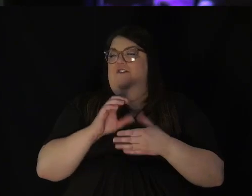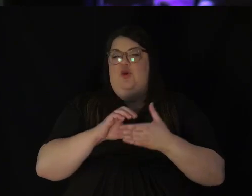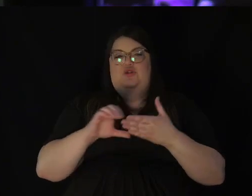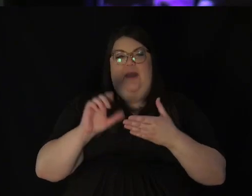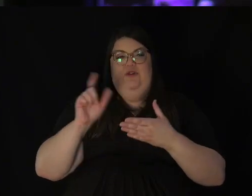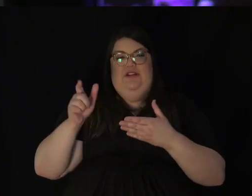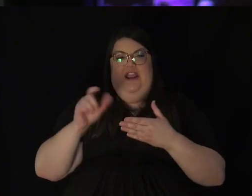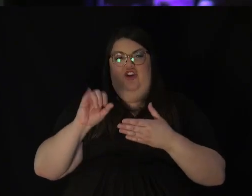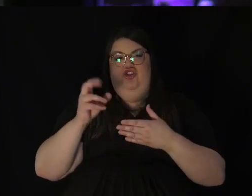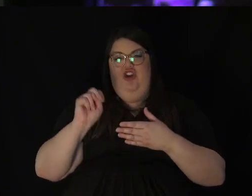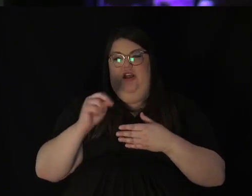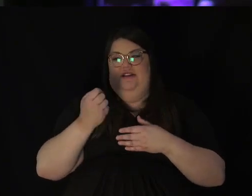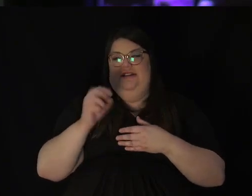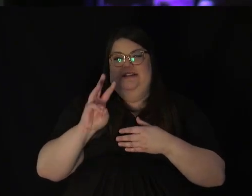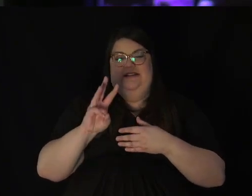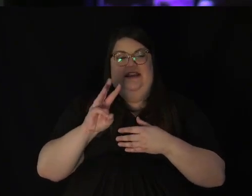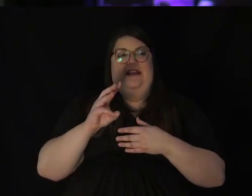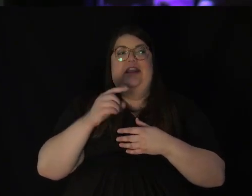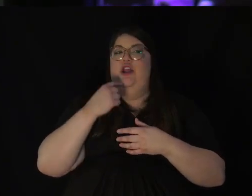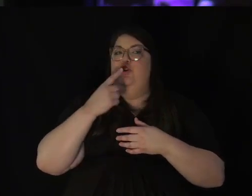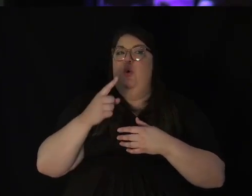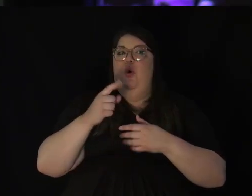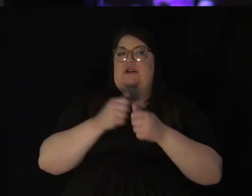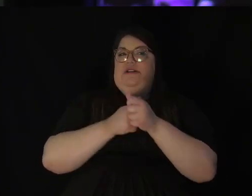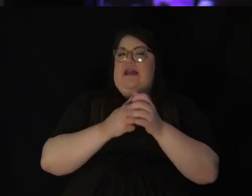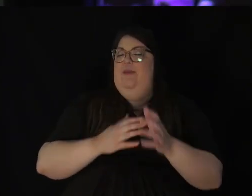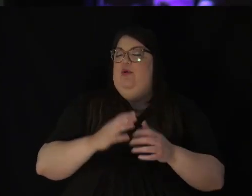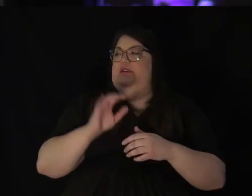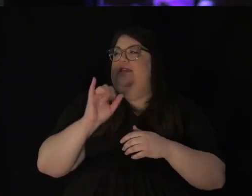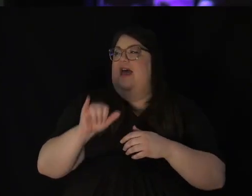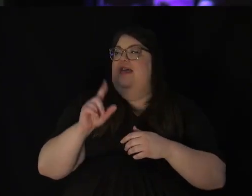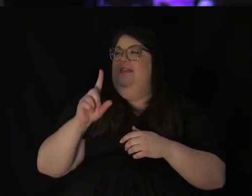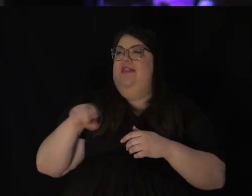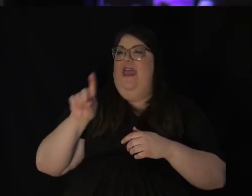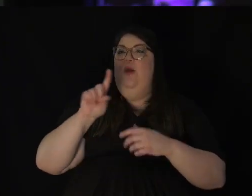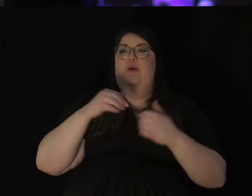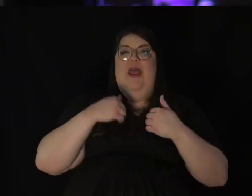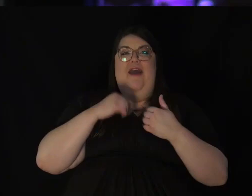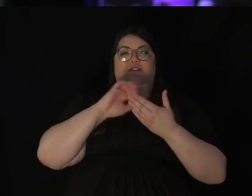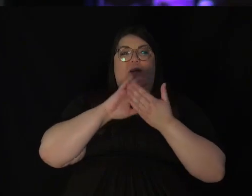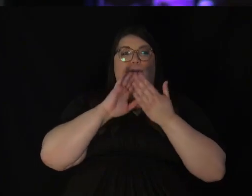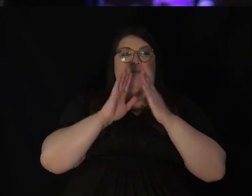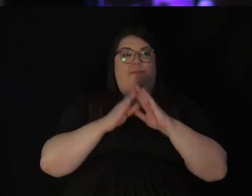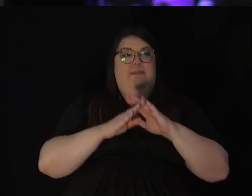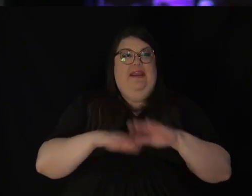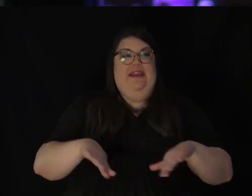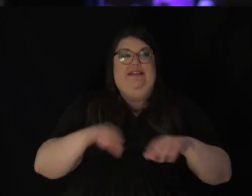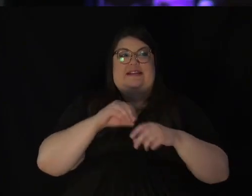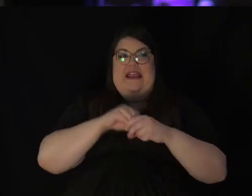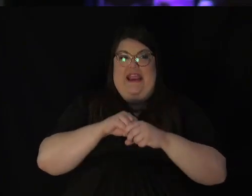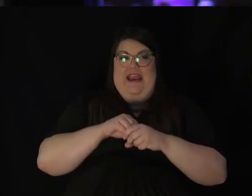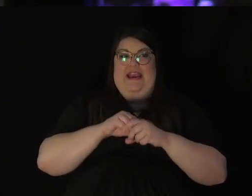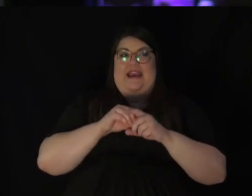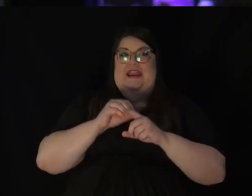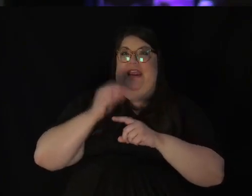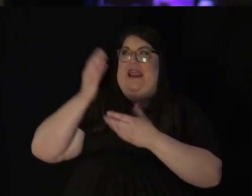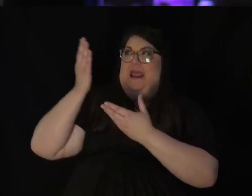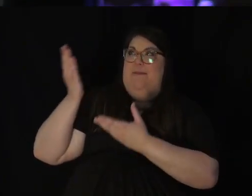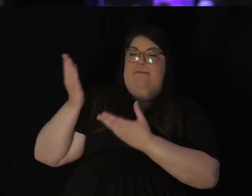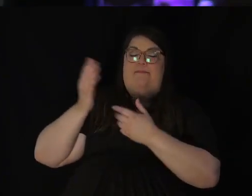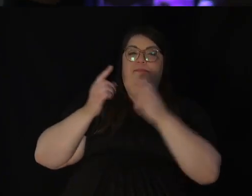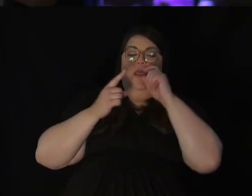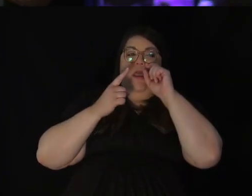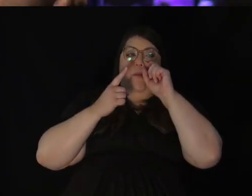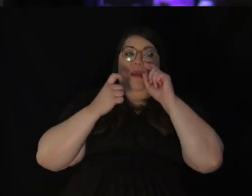chapters later in John 16, he told his disciples that they would have peace in him, because he tells them